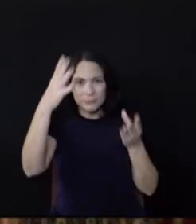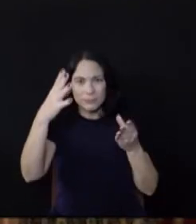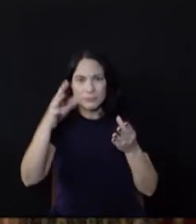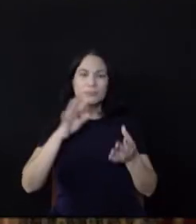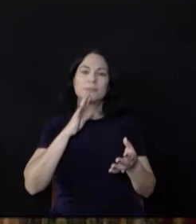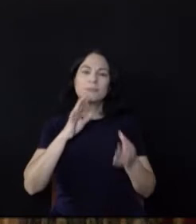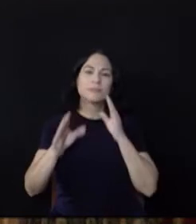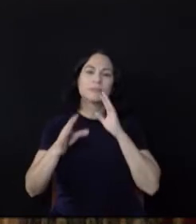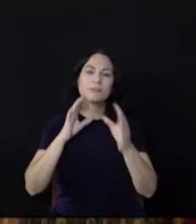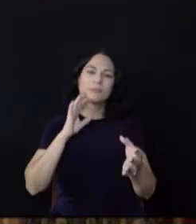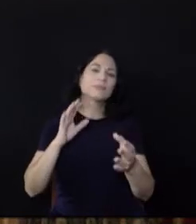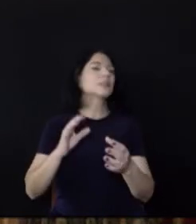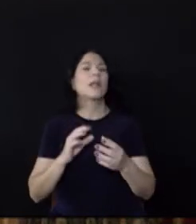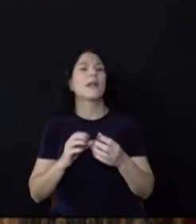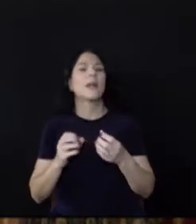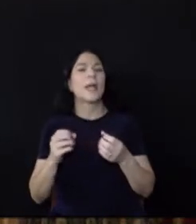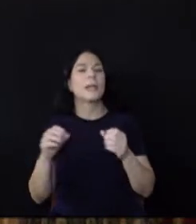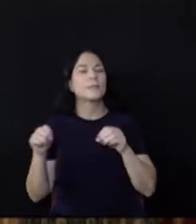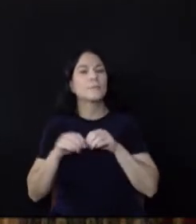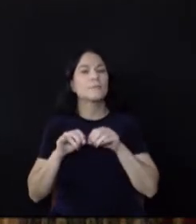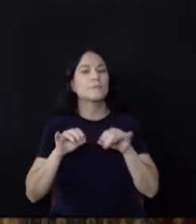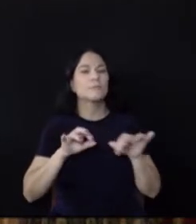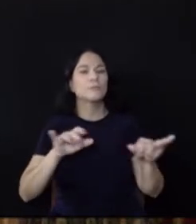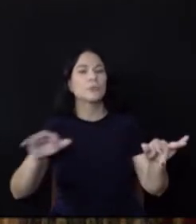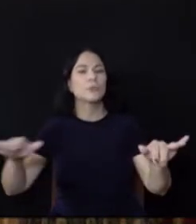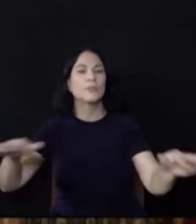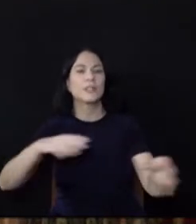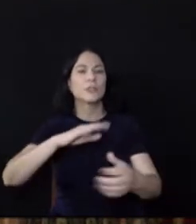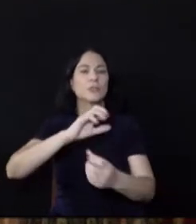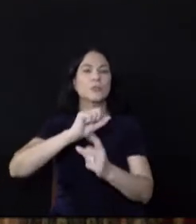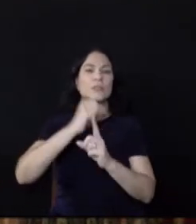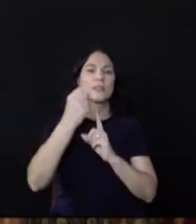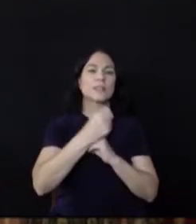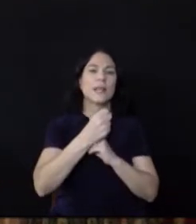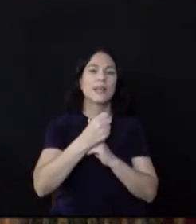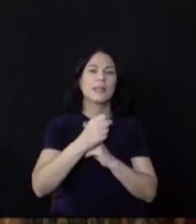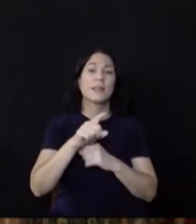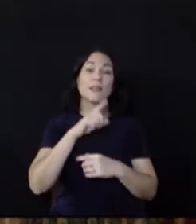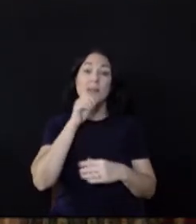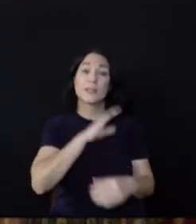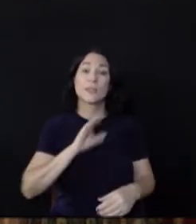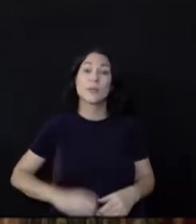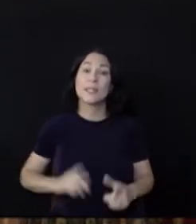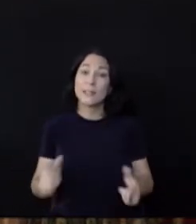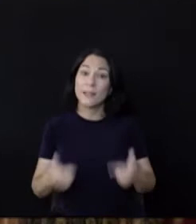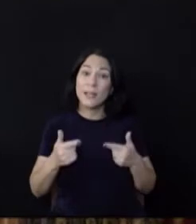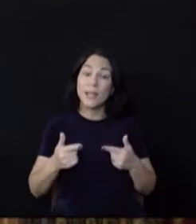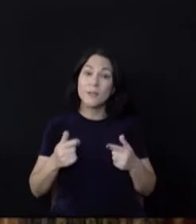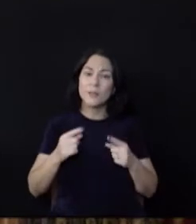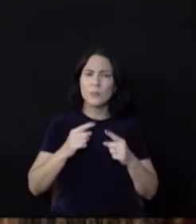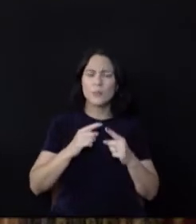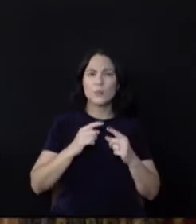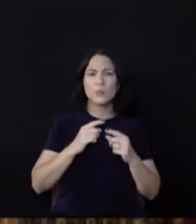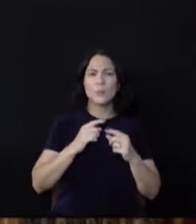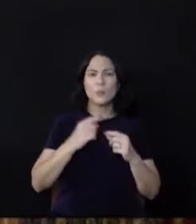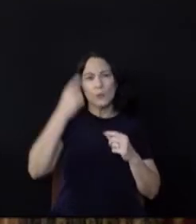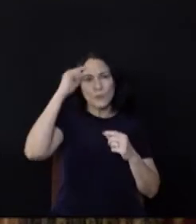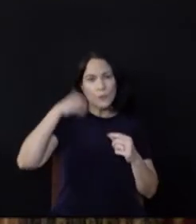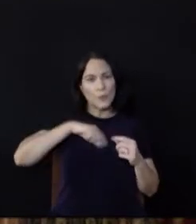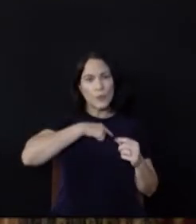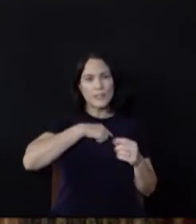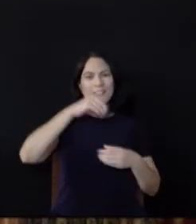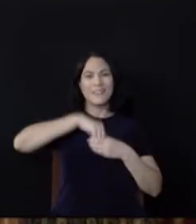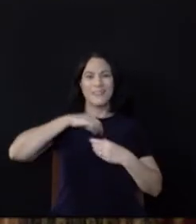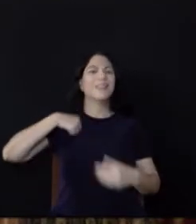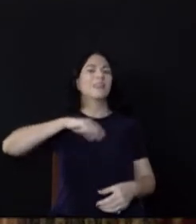out into society. Is Christ alive, not just to us, but in us? Would